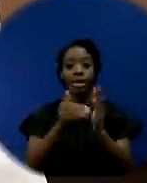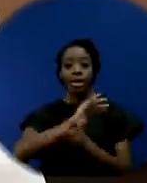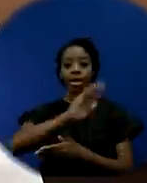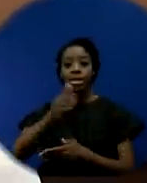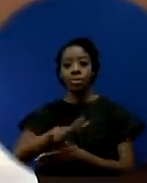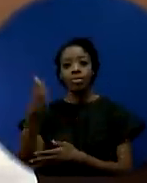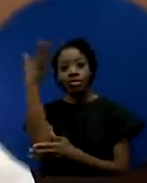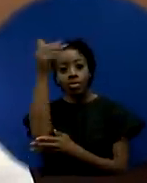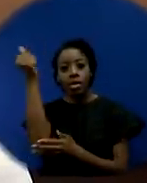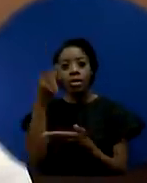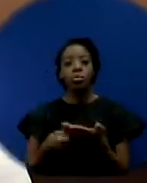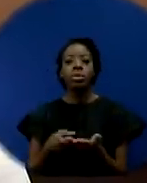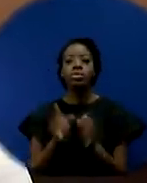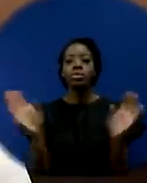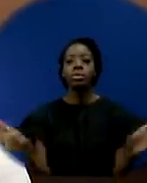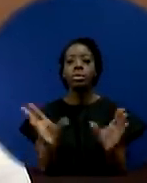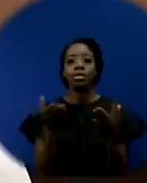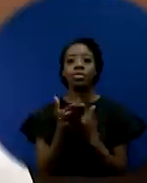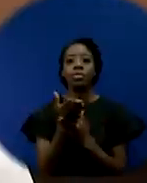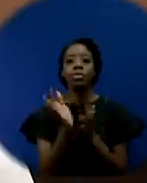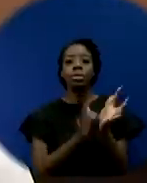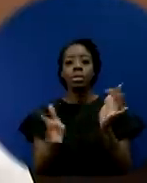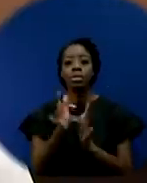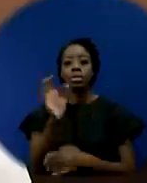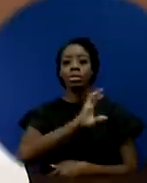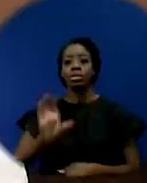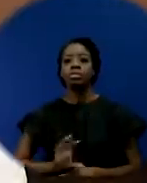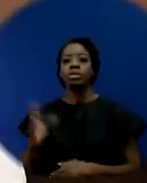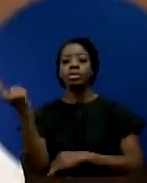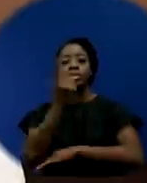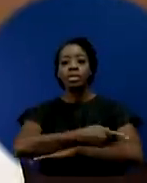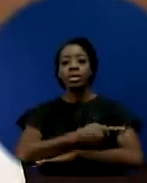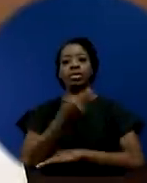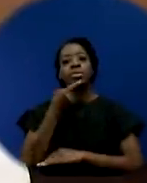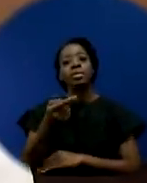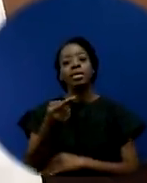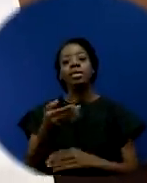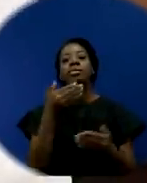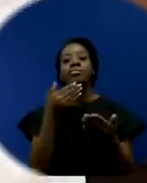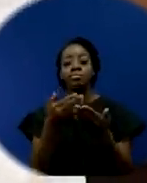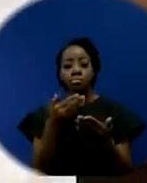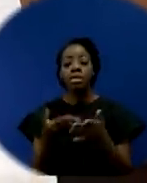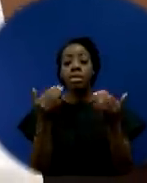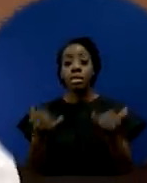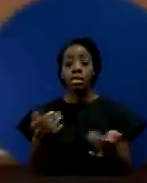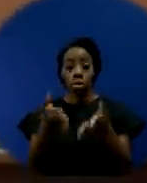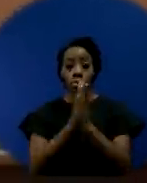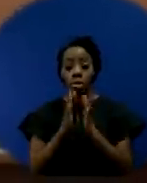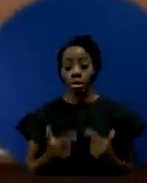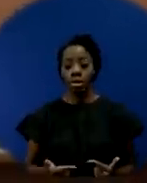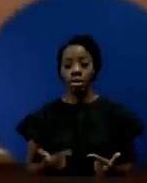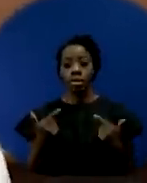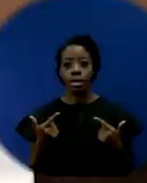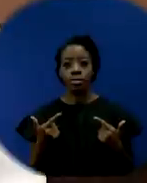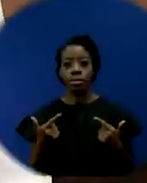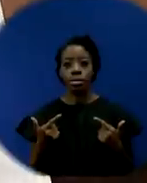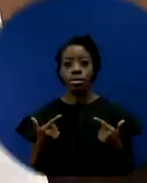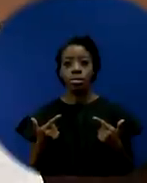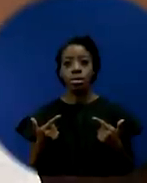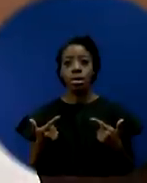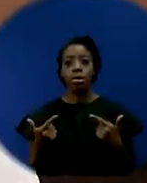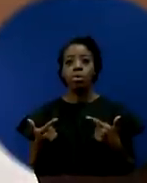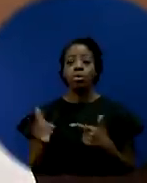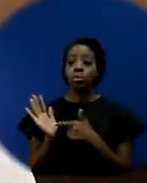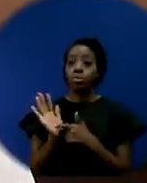us through Jesus Christ. Today we tell you thank you. Now we pray that our lives will be indicative